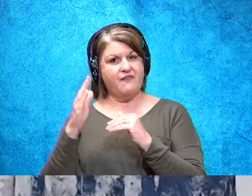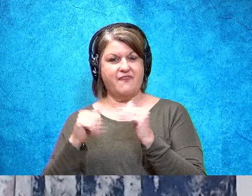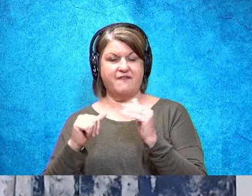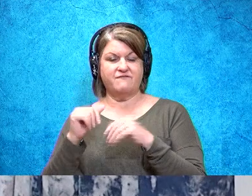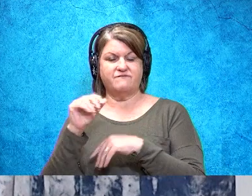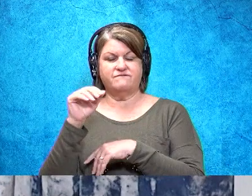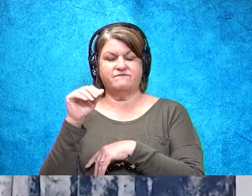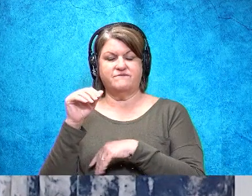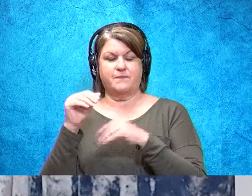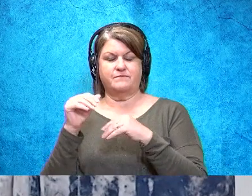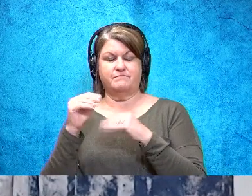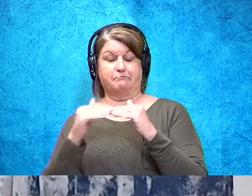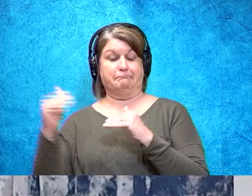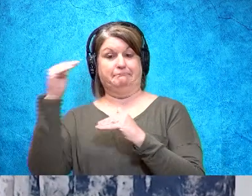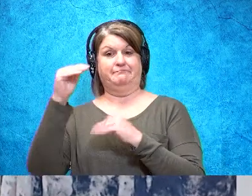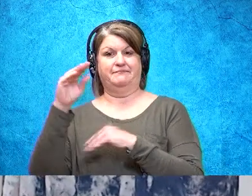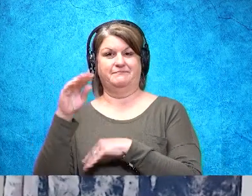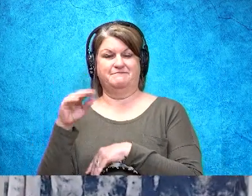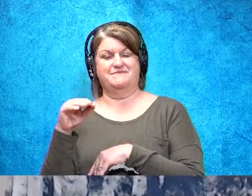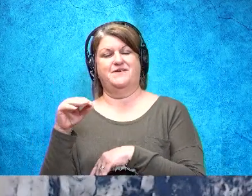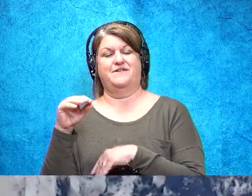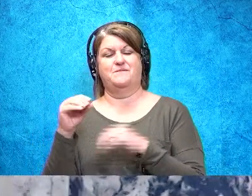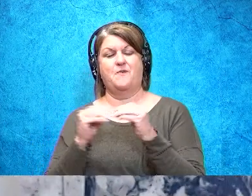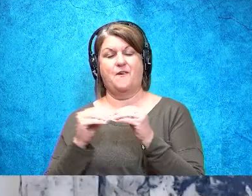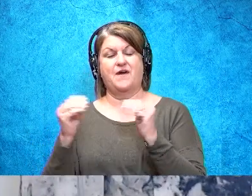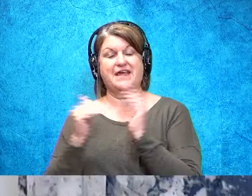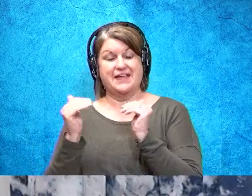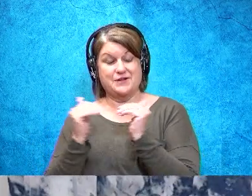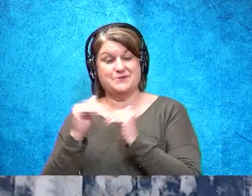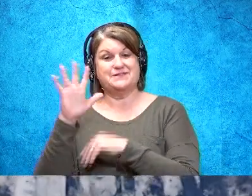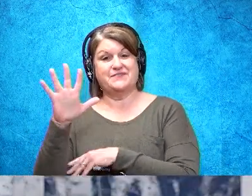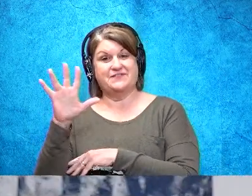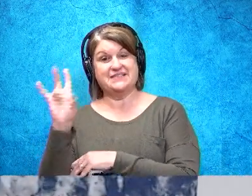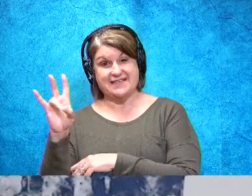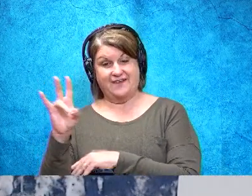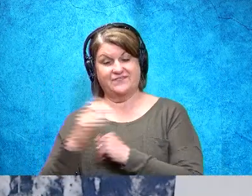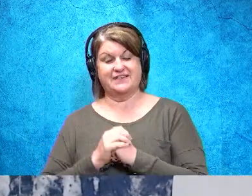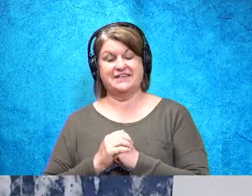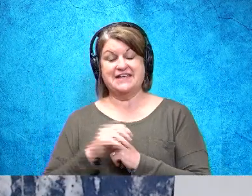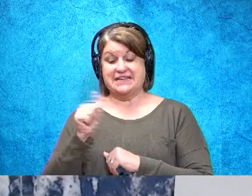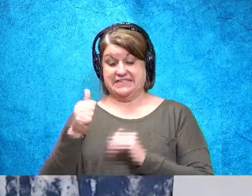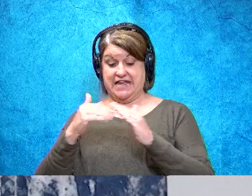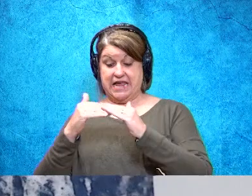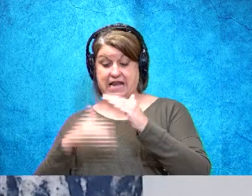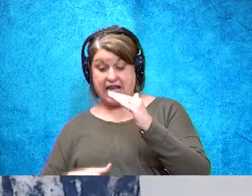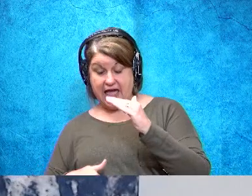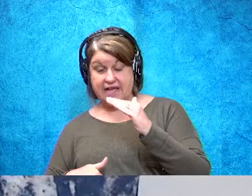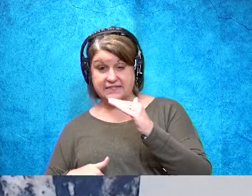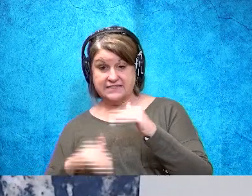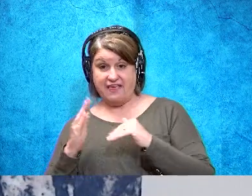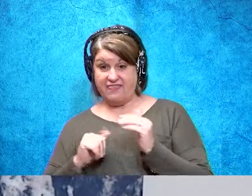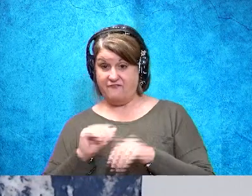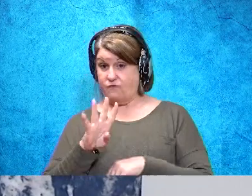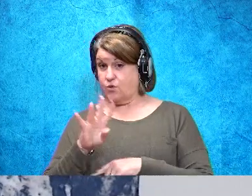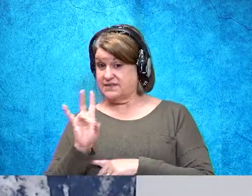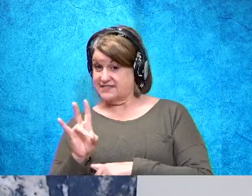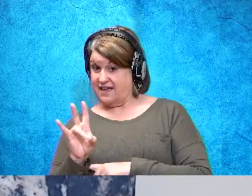47 is 57. 10 less than 47